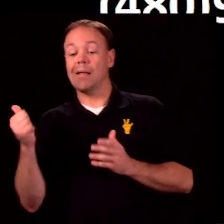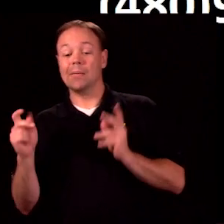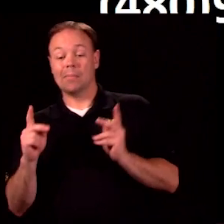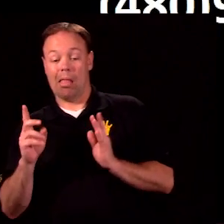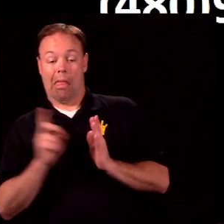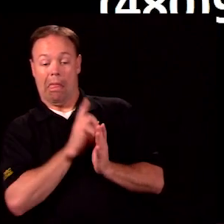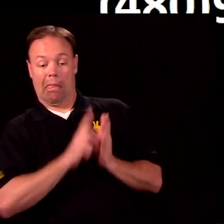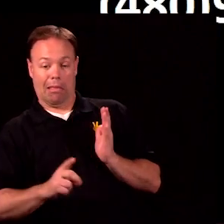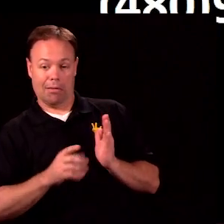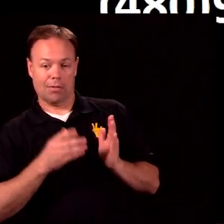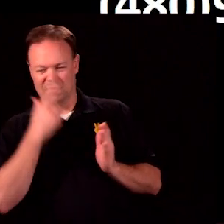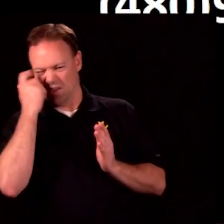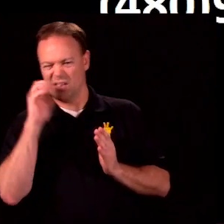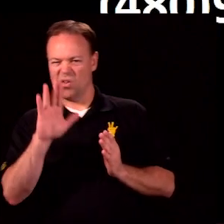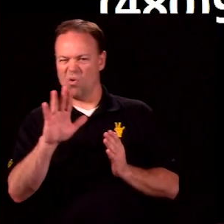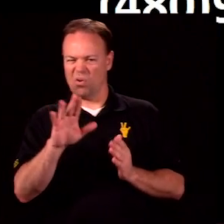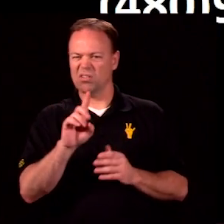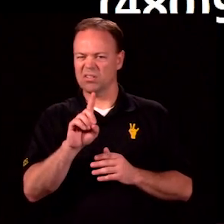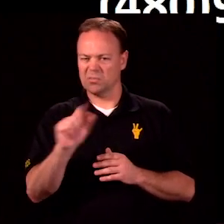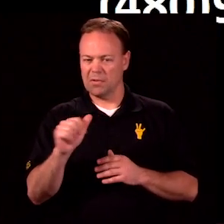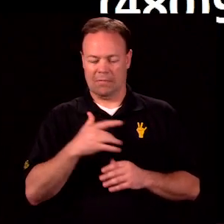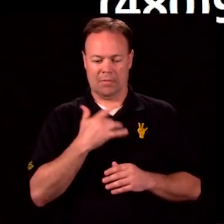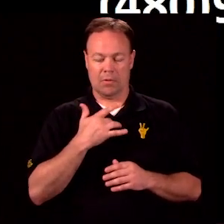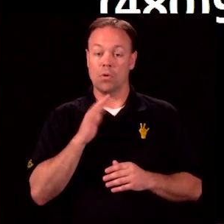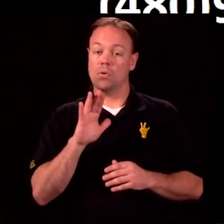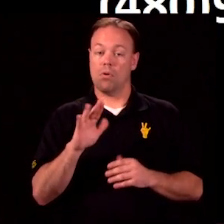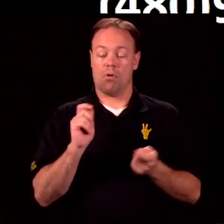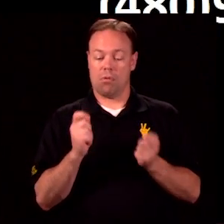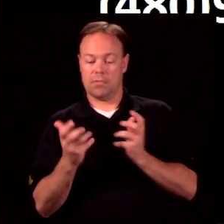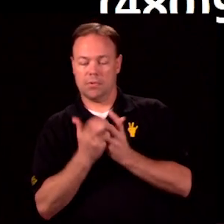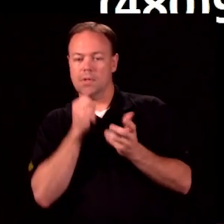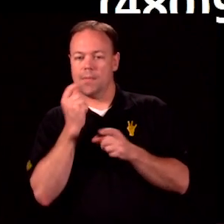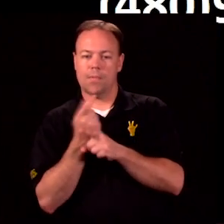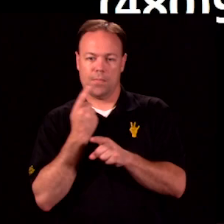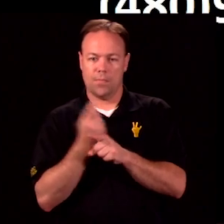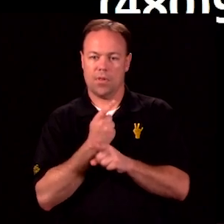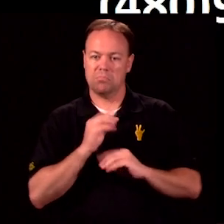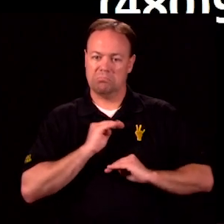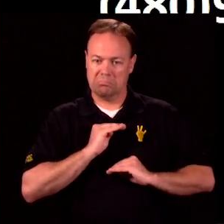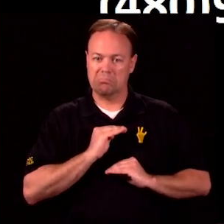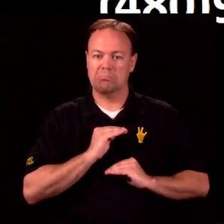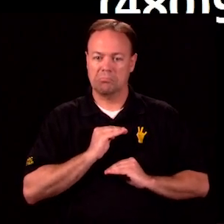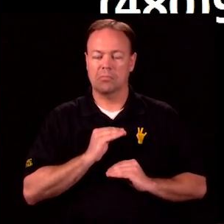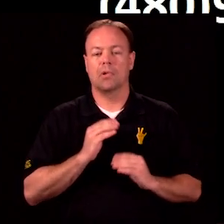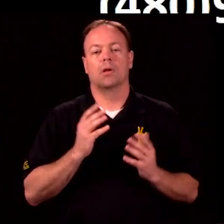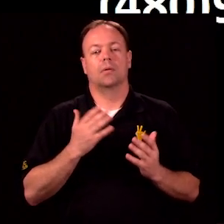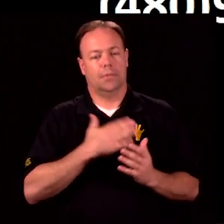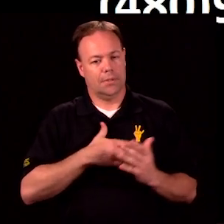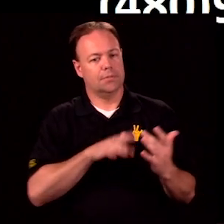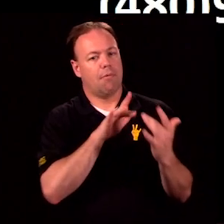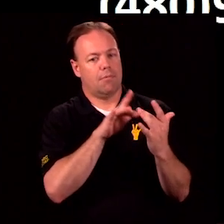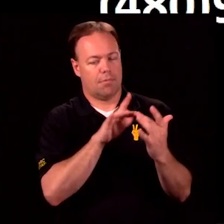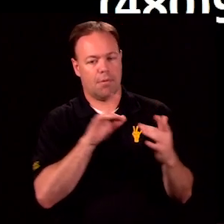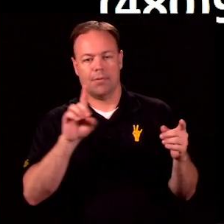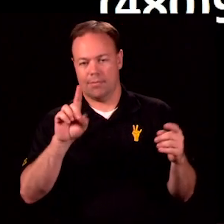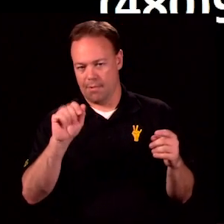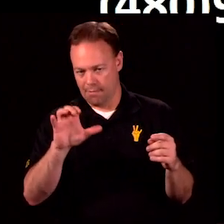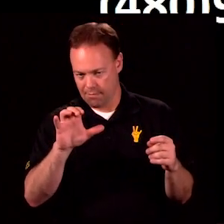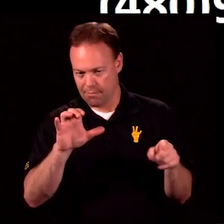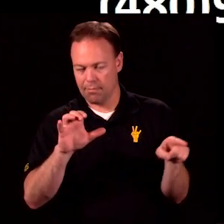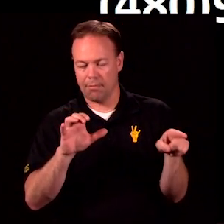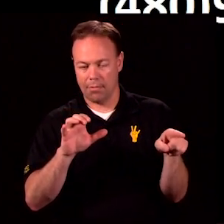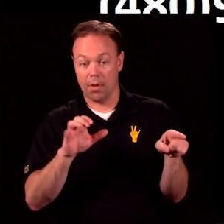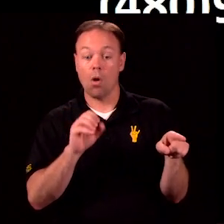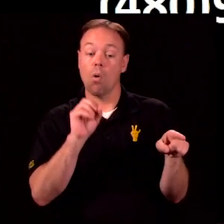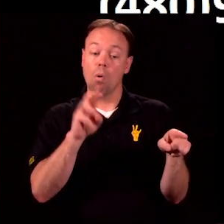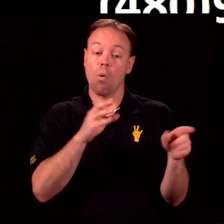to your disability, or feel that your accommodations were not appropriately met, please contact your Disability Access Consultant